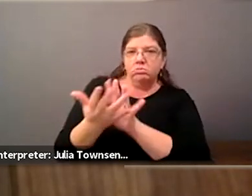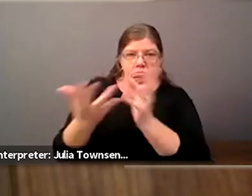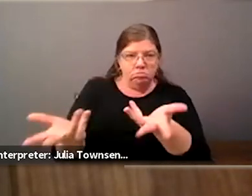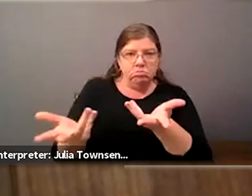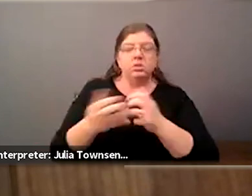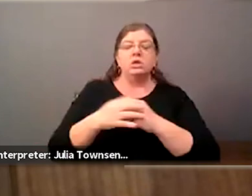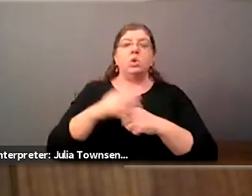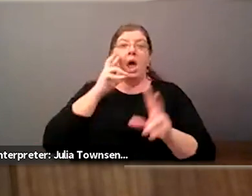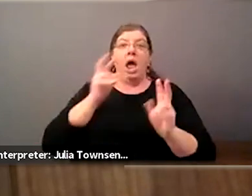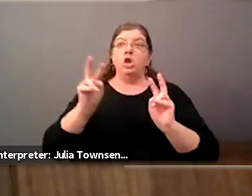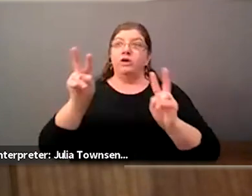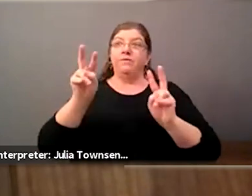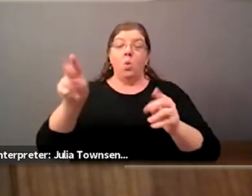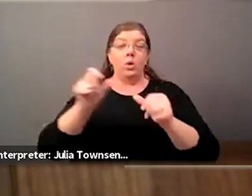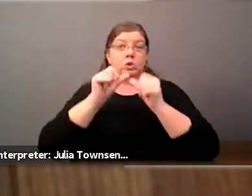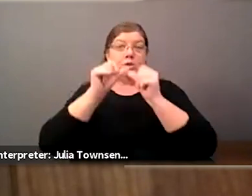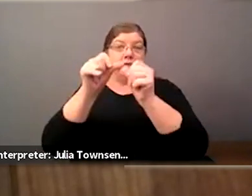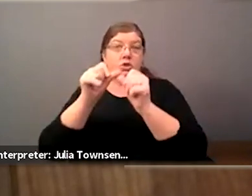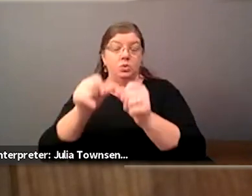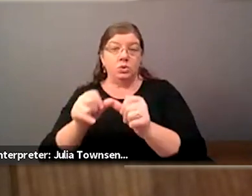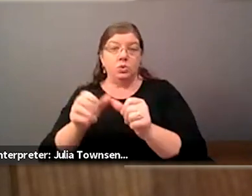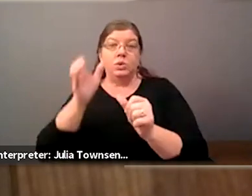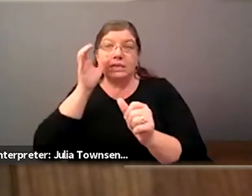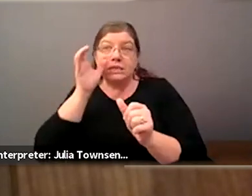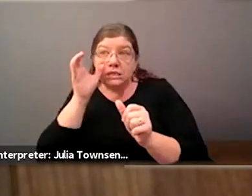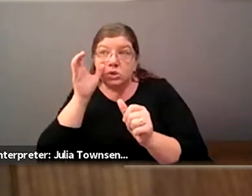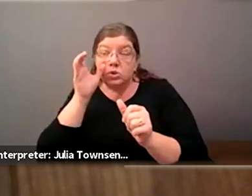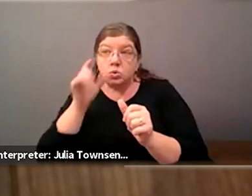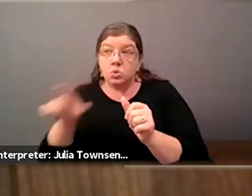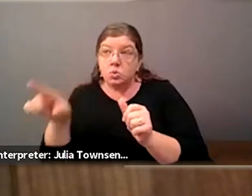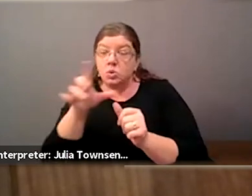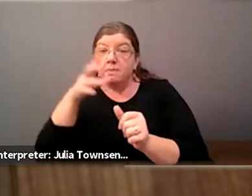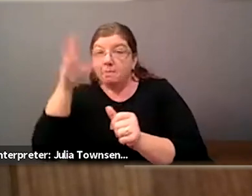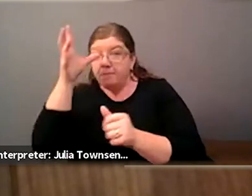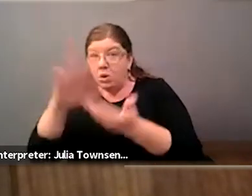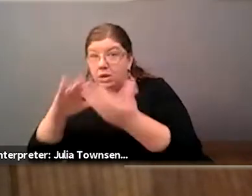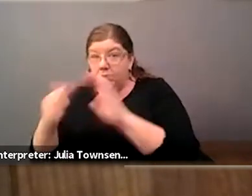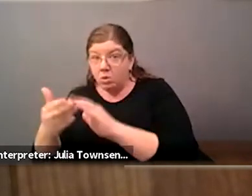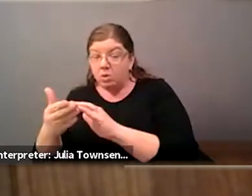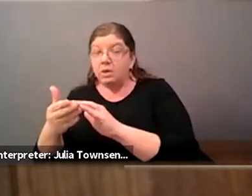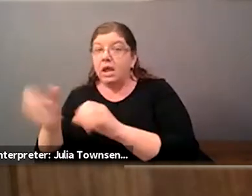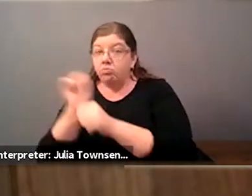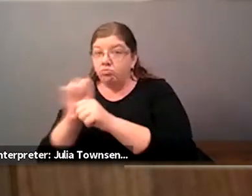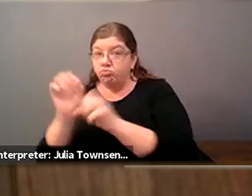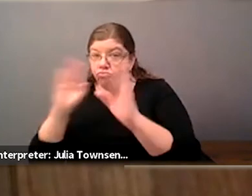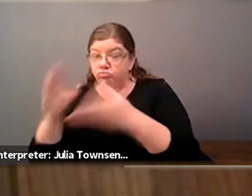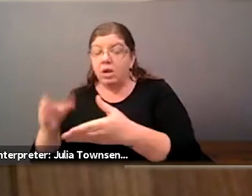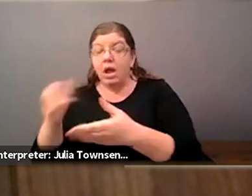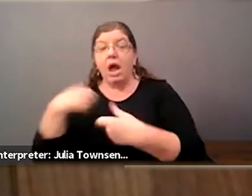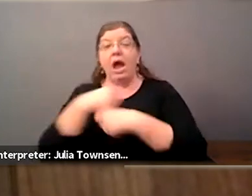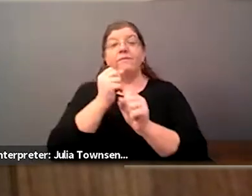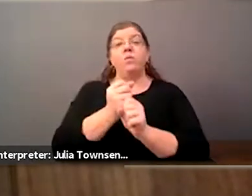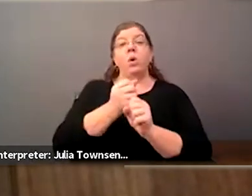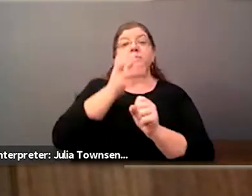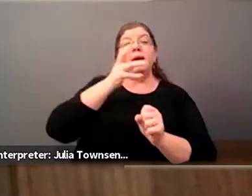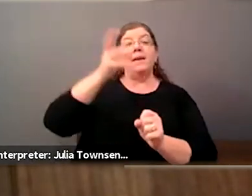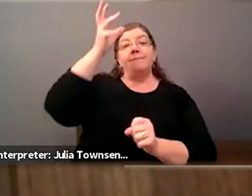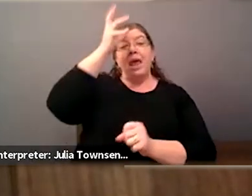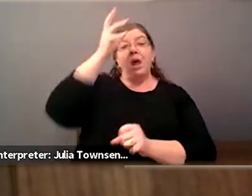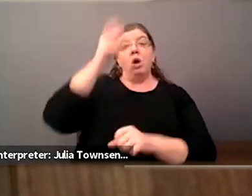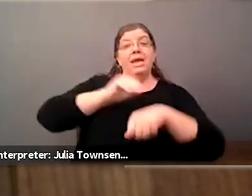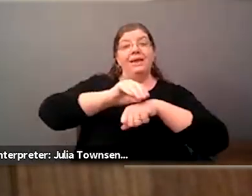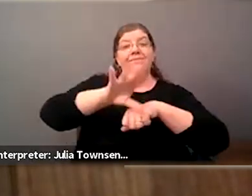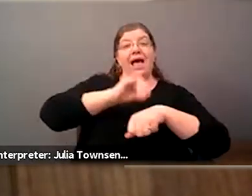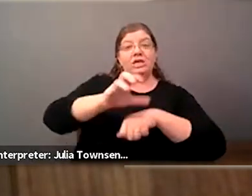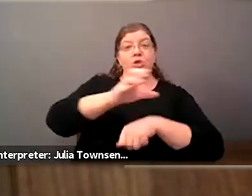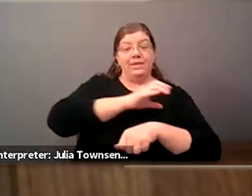uh to continuing to to listen to uh the parent community and build out that work i've i've formed a parent advisory council uh